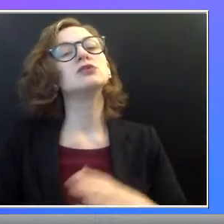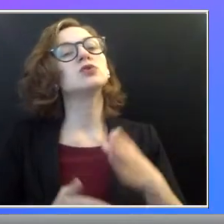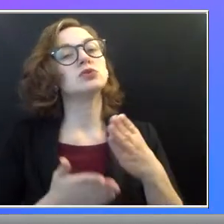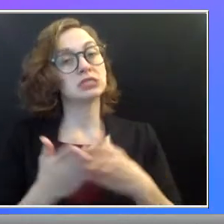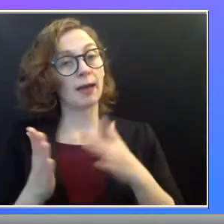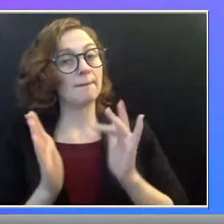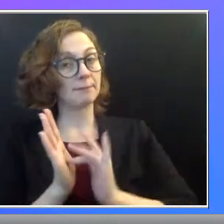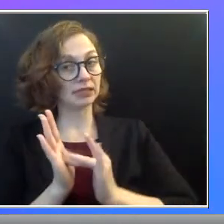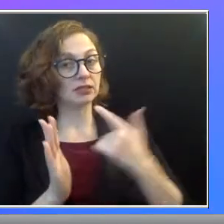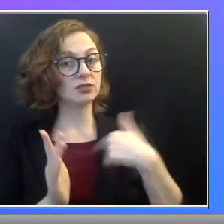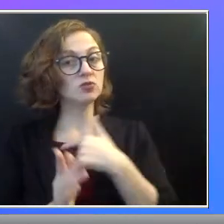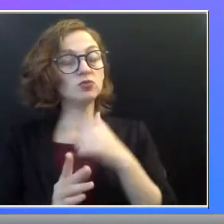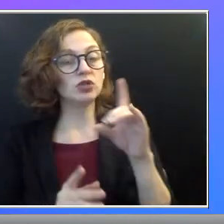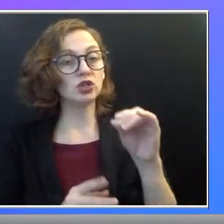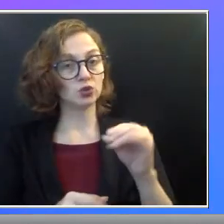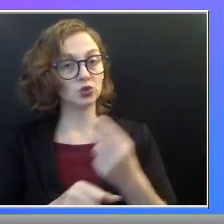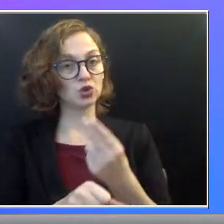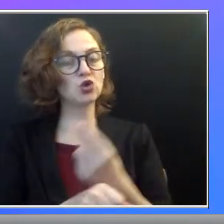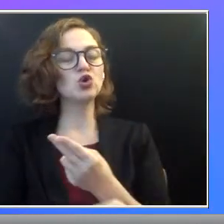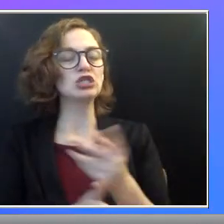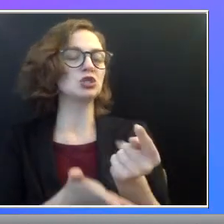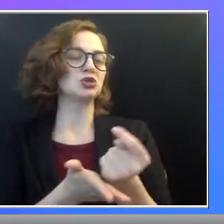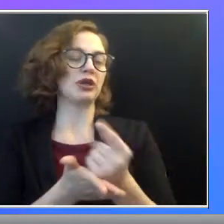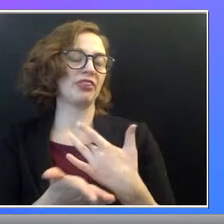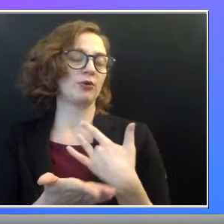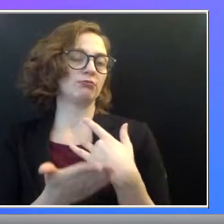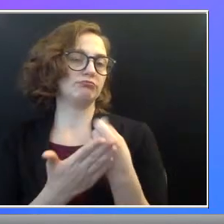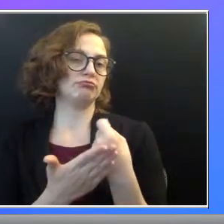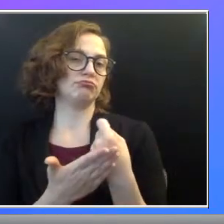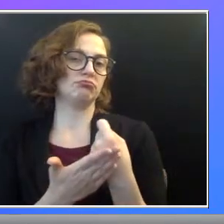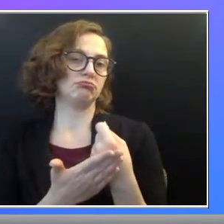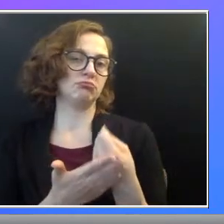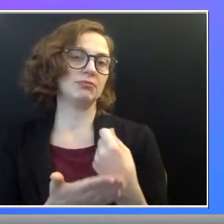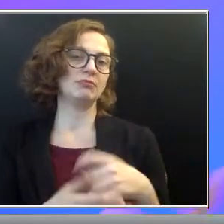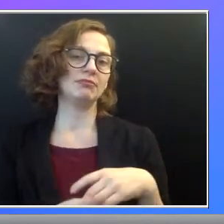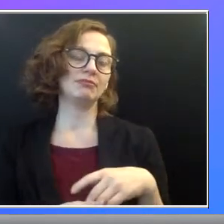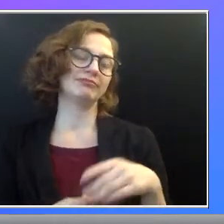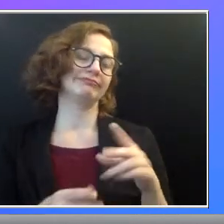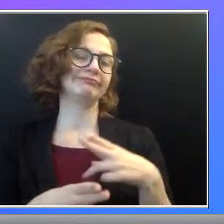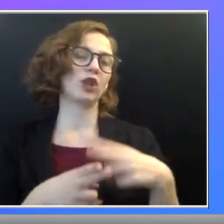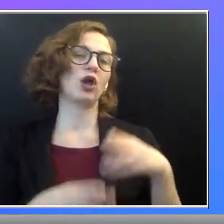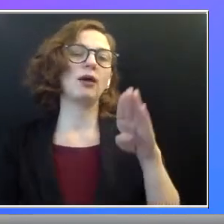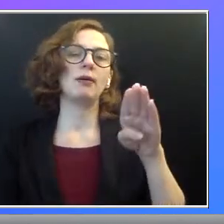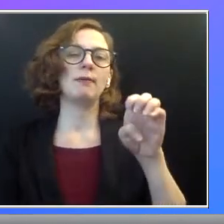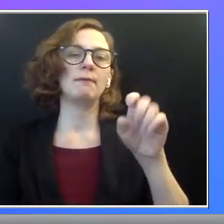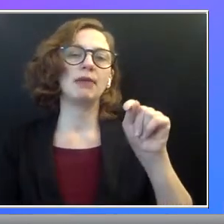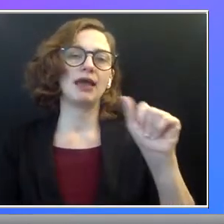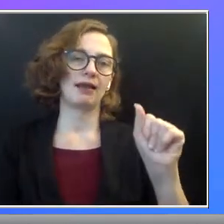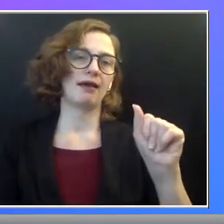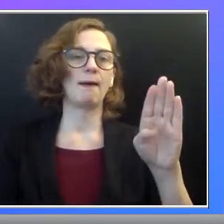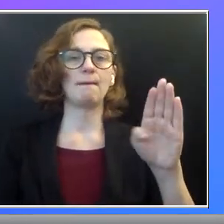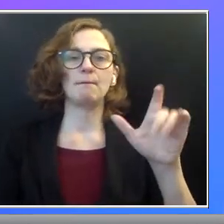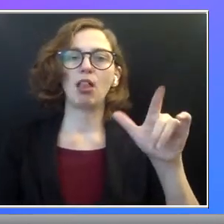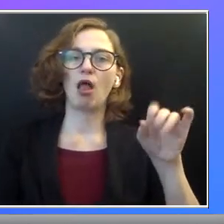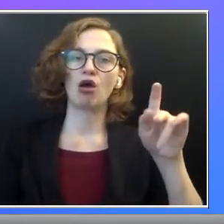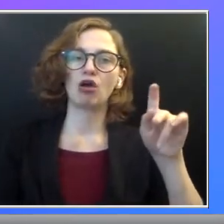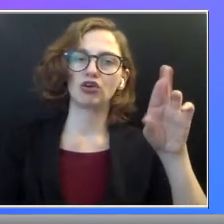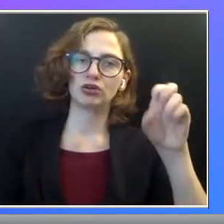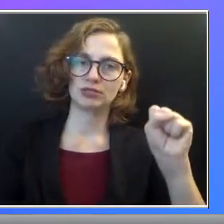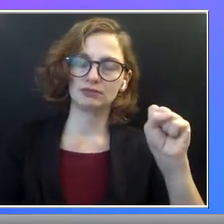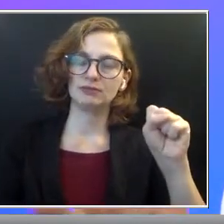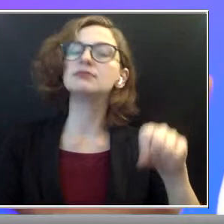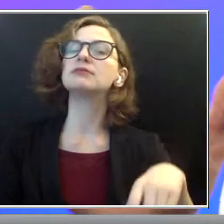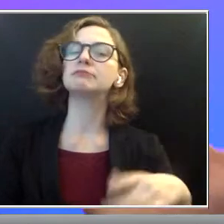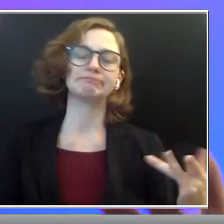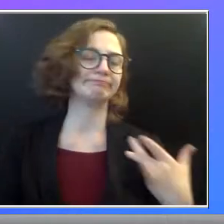treat the palpitations, typically a class of medicines that we call beta blockers, which are very commonly used medications, especially by